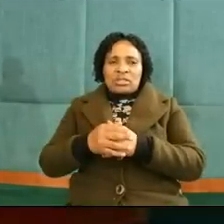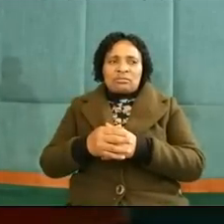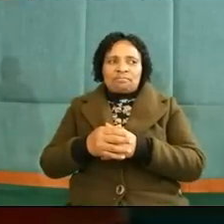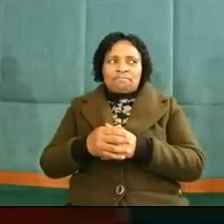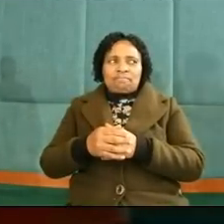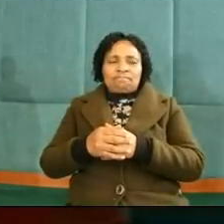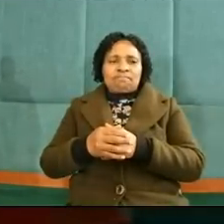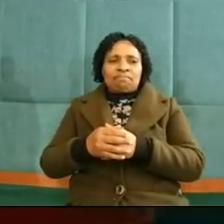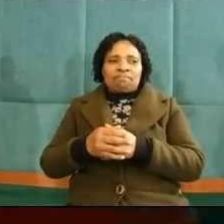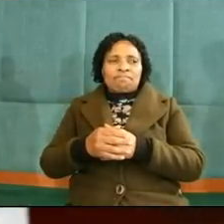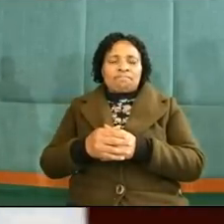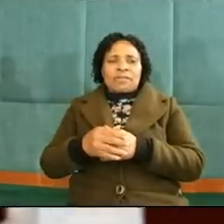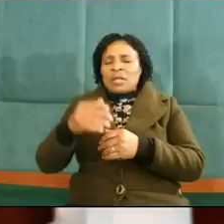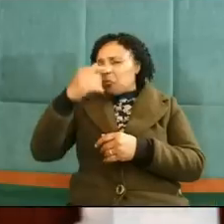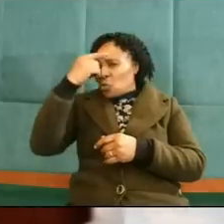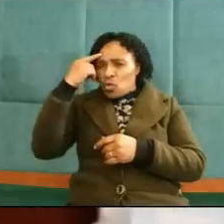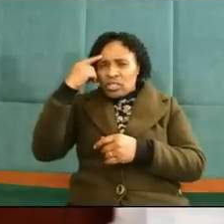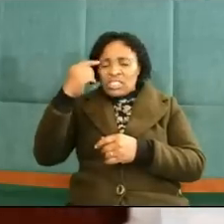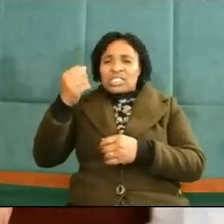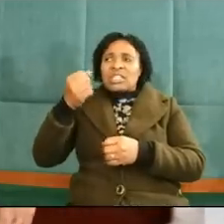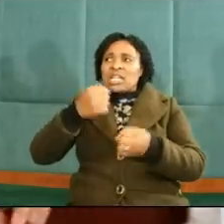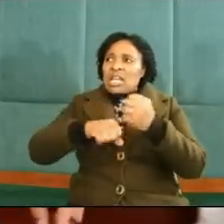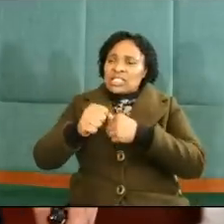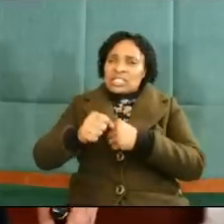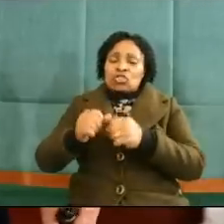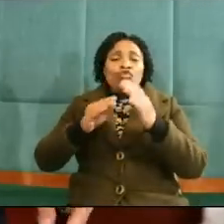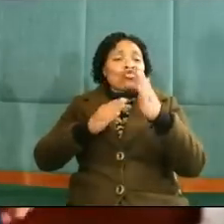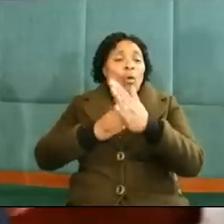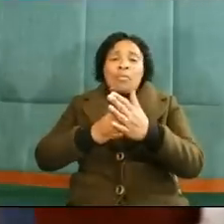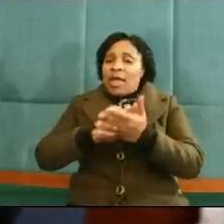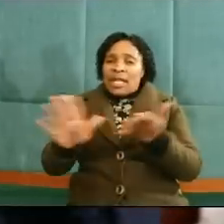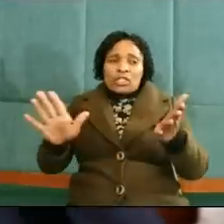sort out. Because I'm not letting anybody stop me.